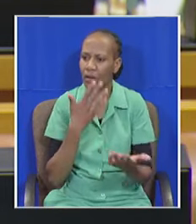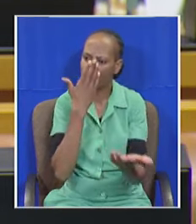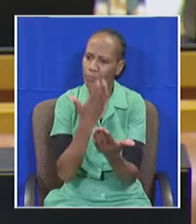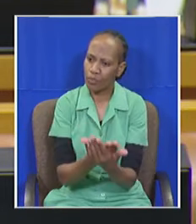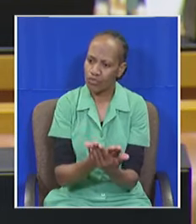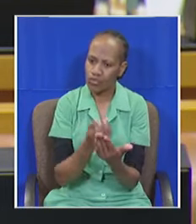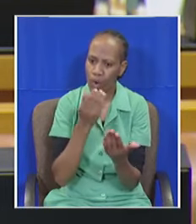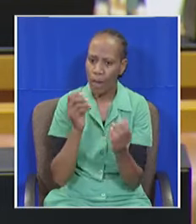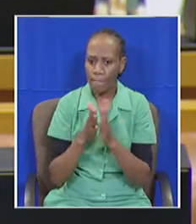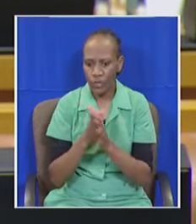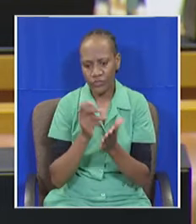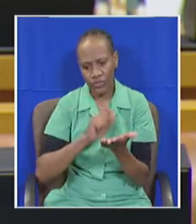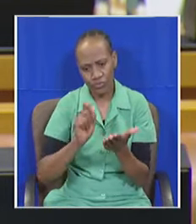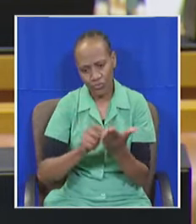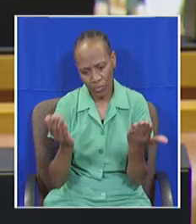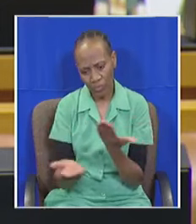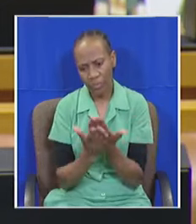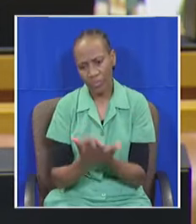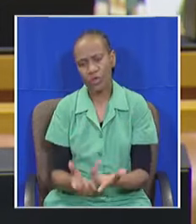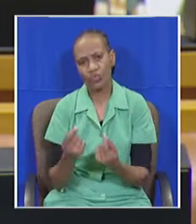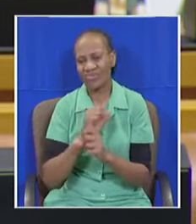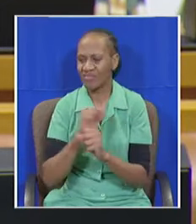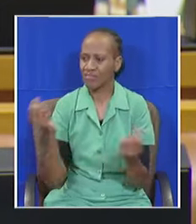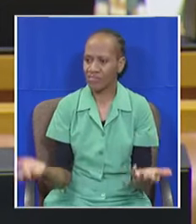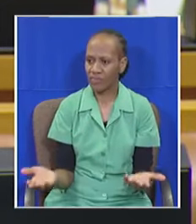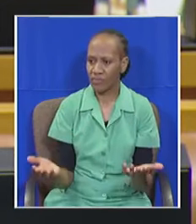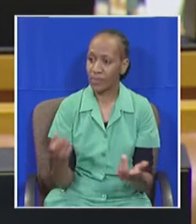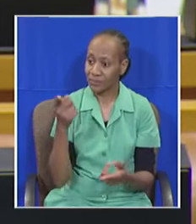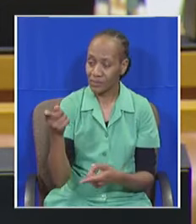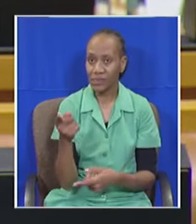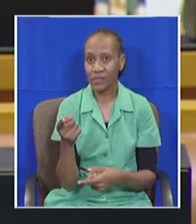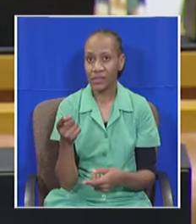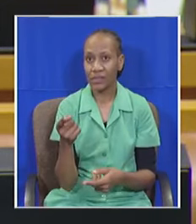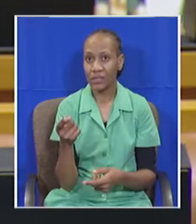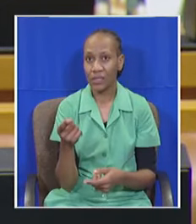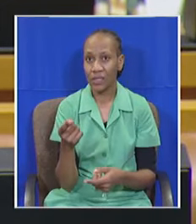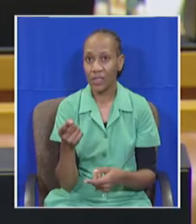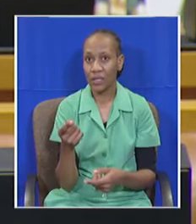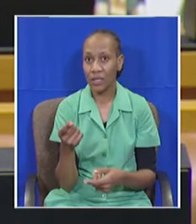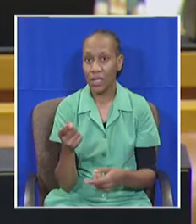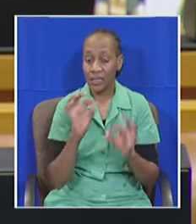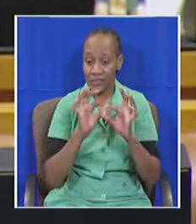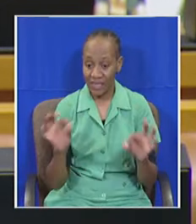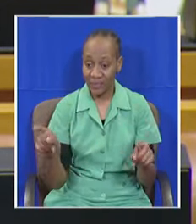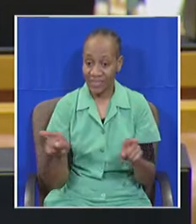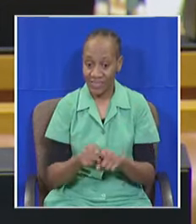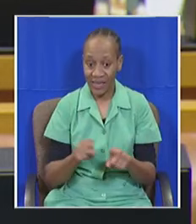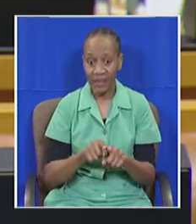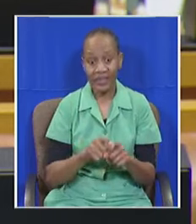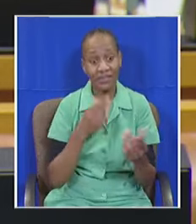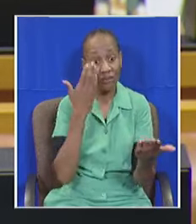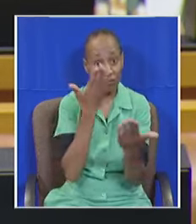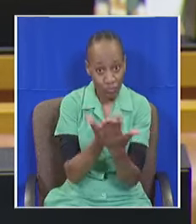properly motivated. A statement, as part of the rules, is not a substantive motion,